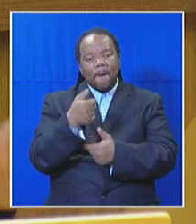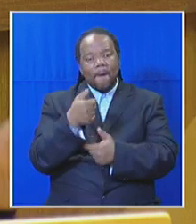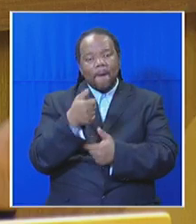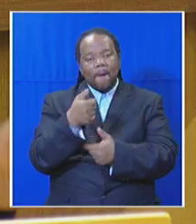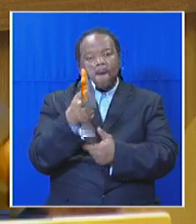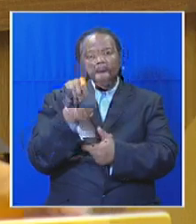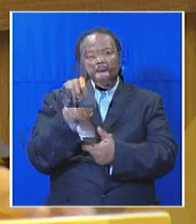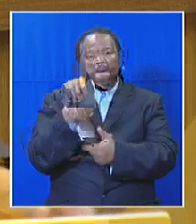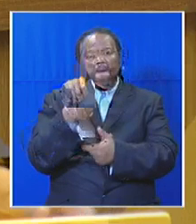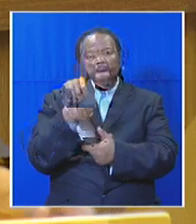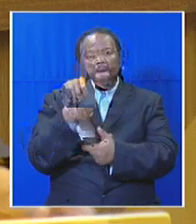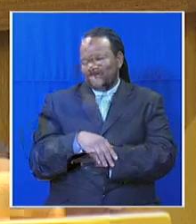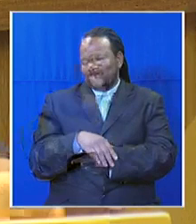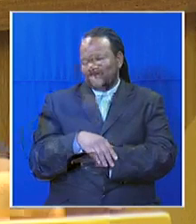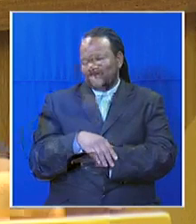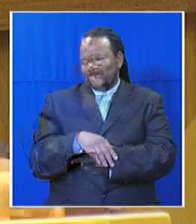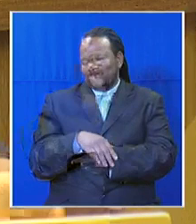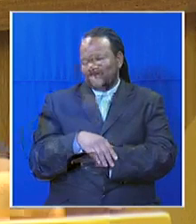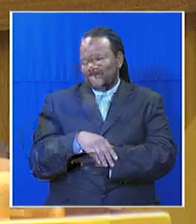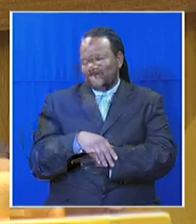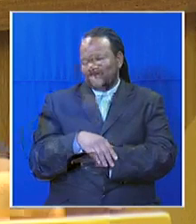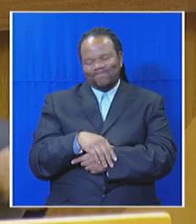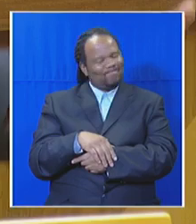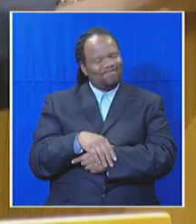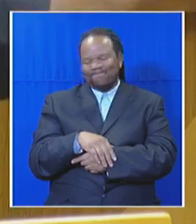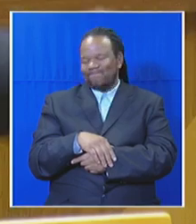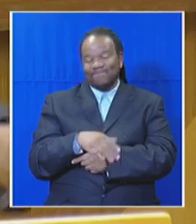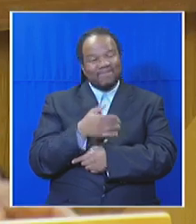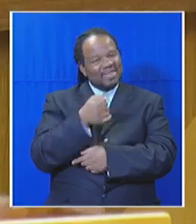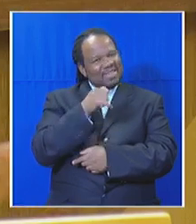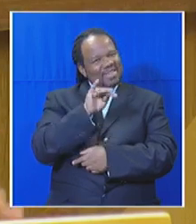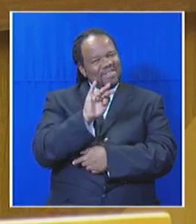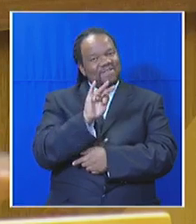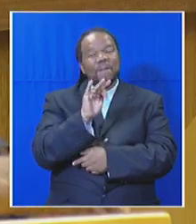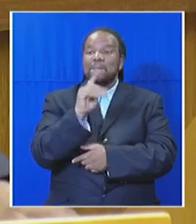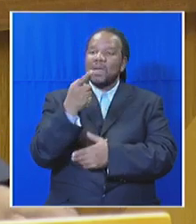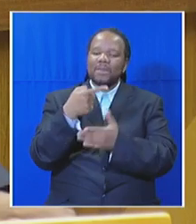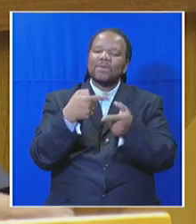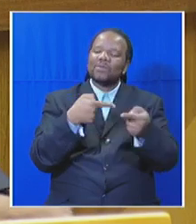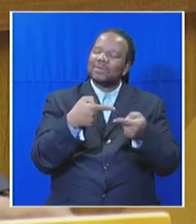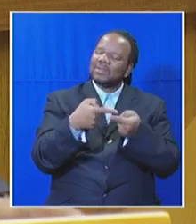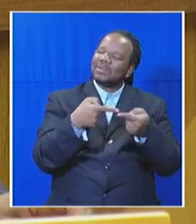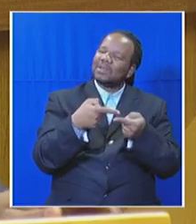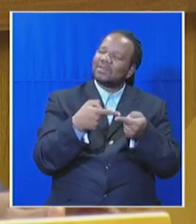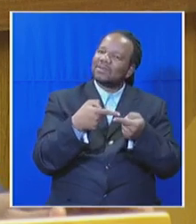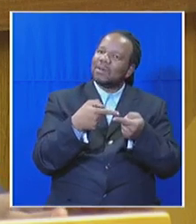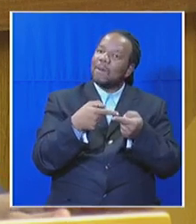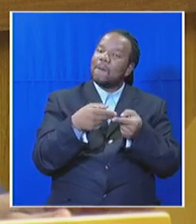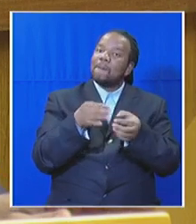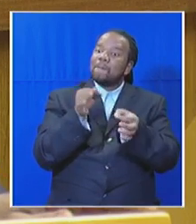If politics, and I'm sure we could go very far, but that's not the time for politics.